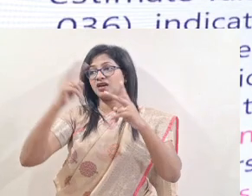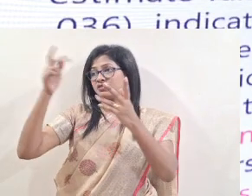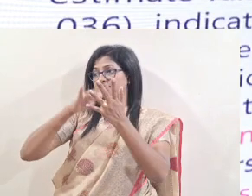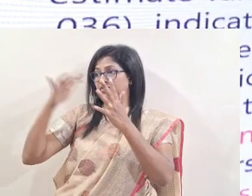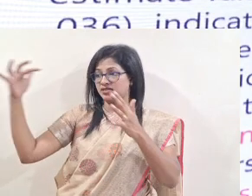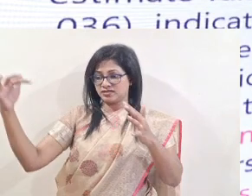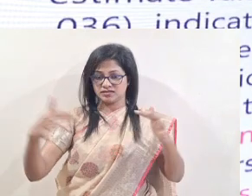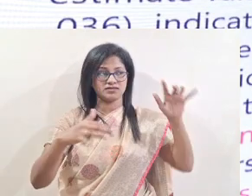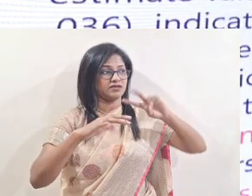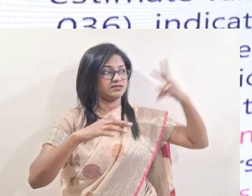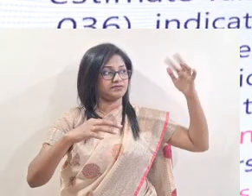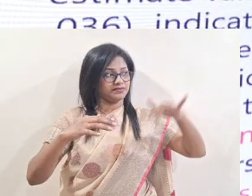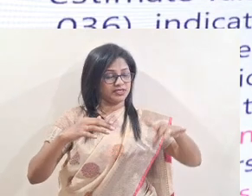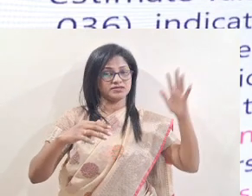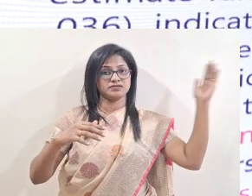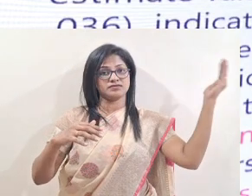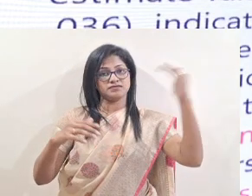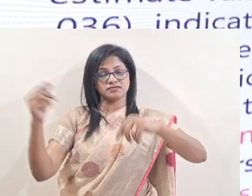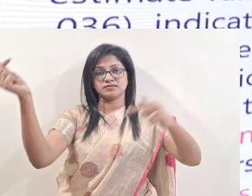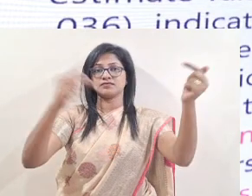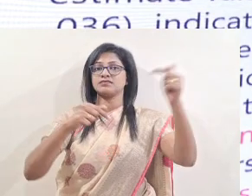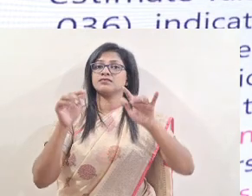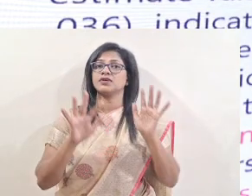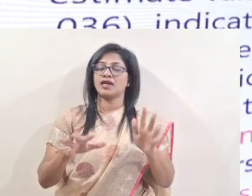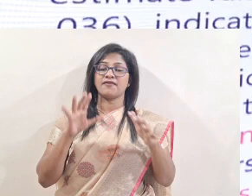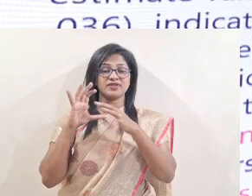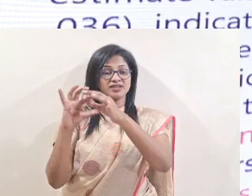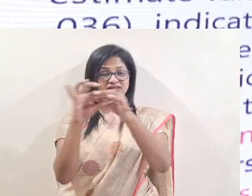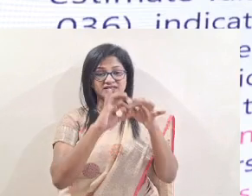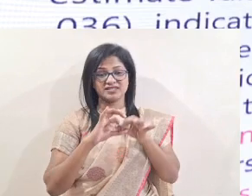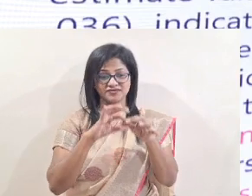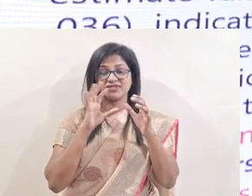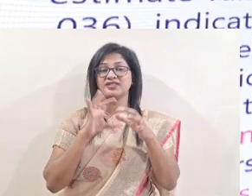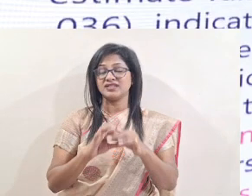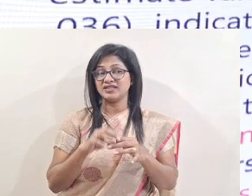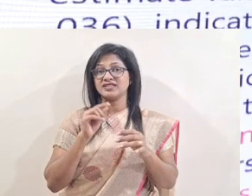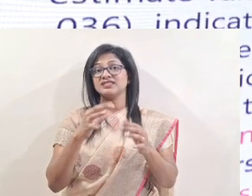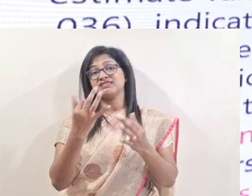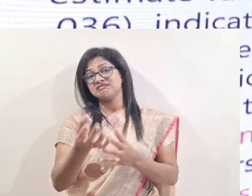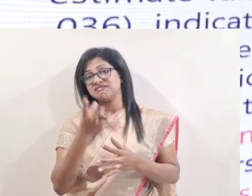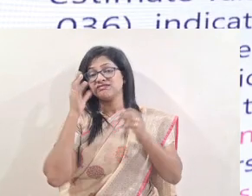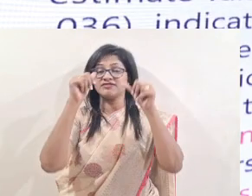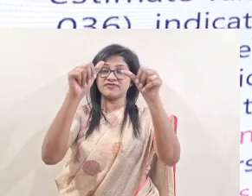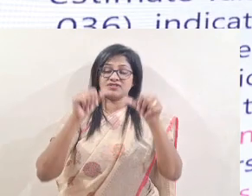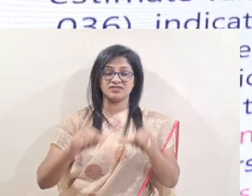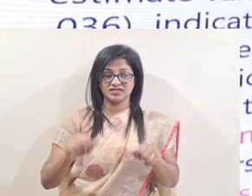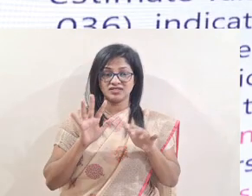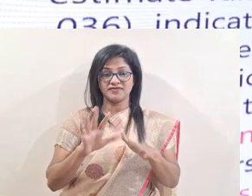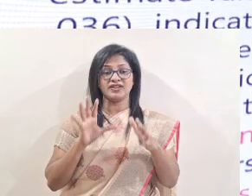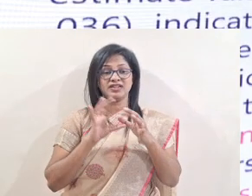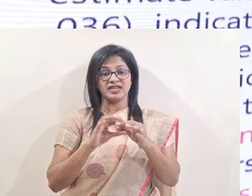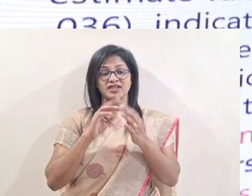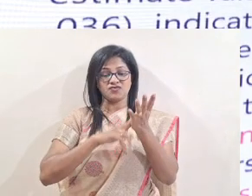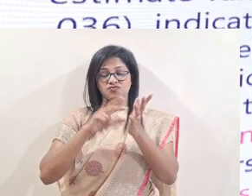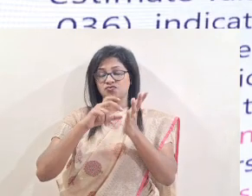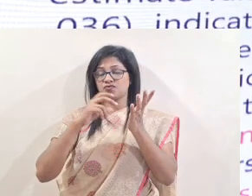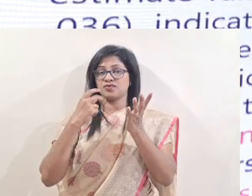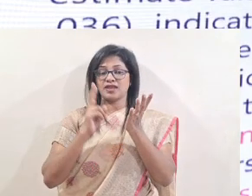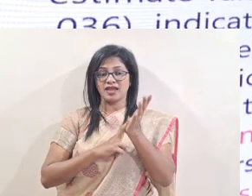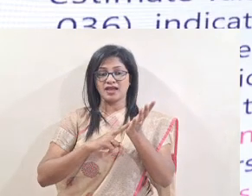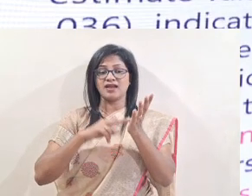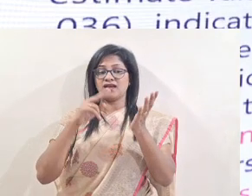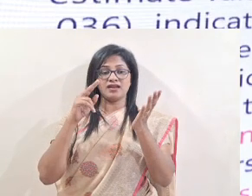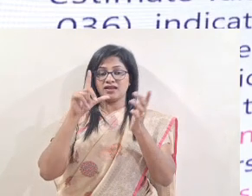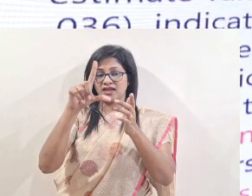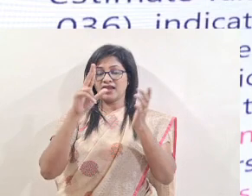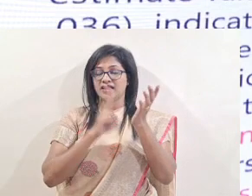as well. And from connectivity point of view, it has given a very significant result. The link node ratio has actually shown that if